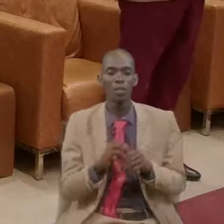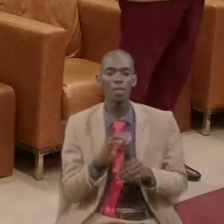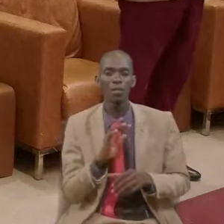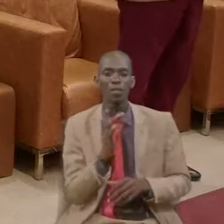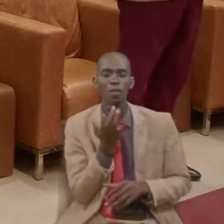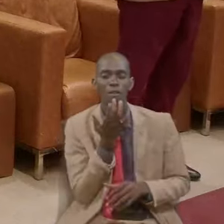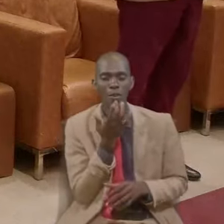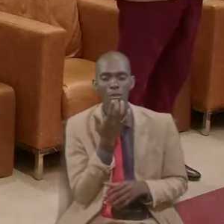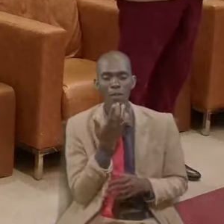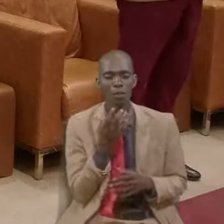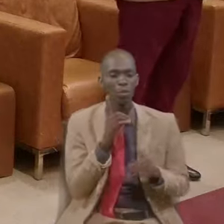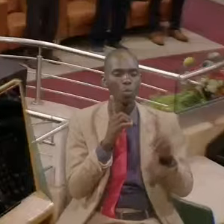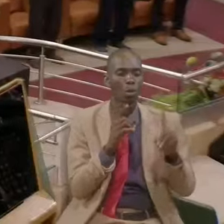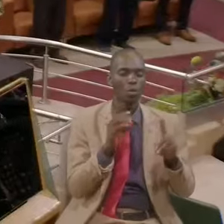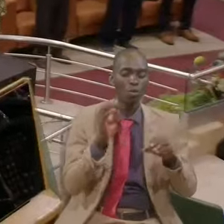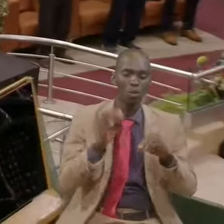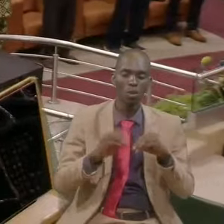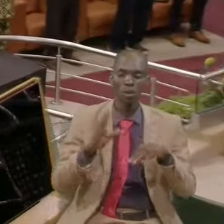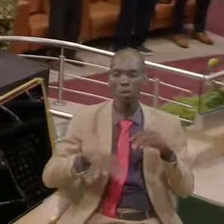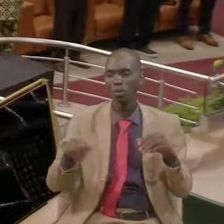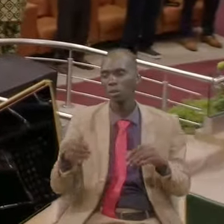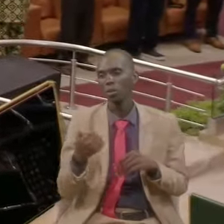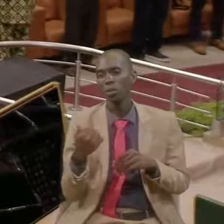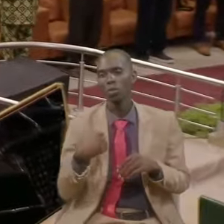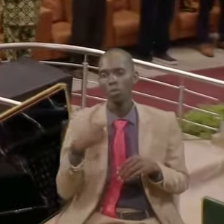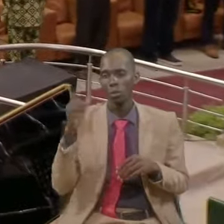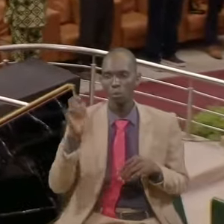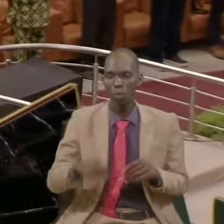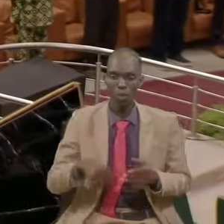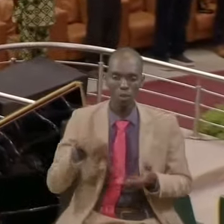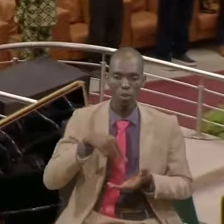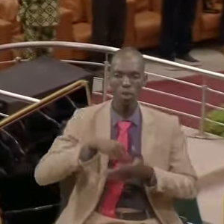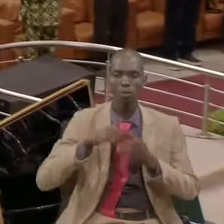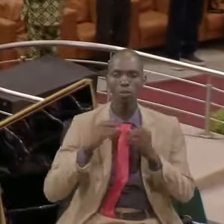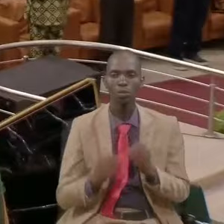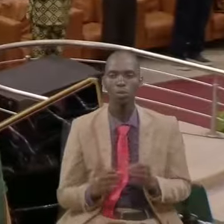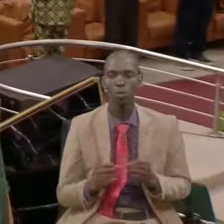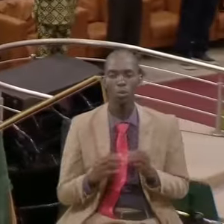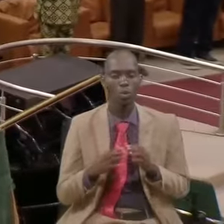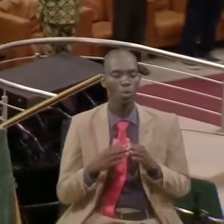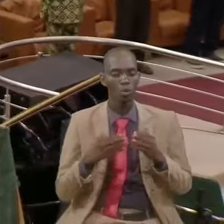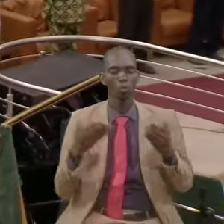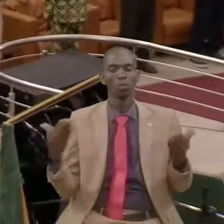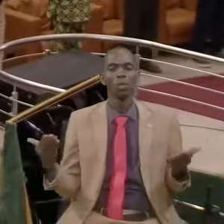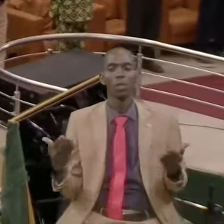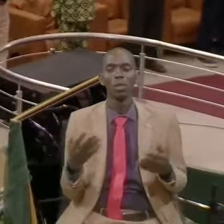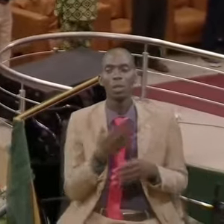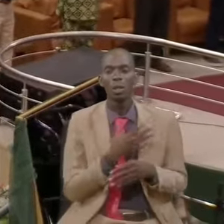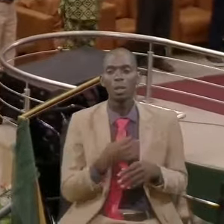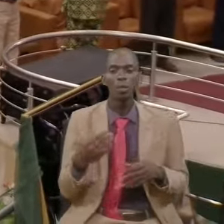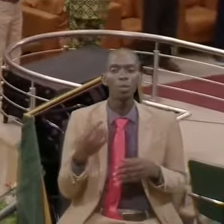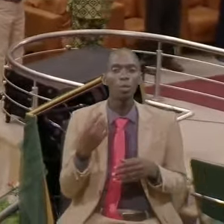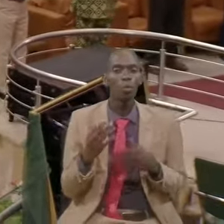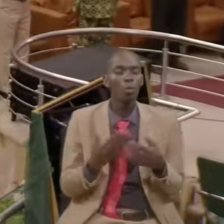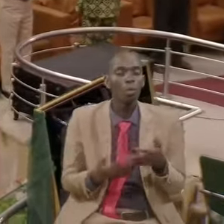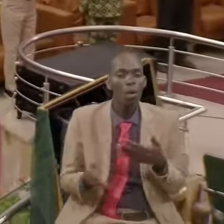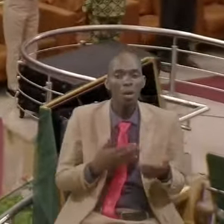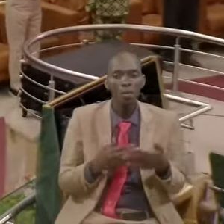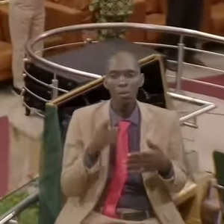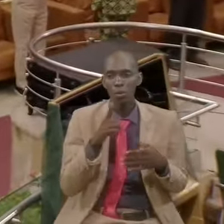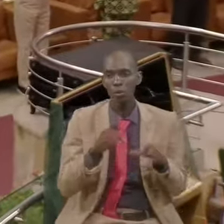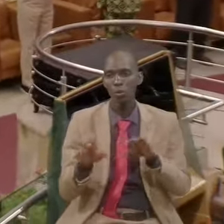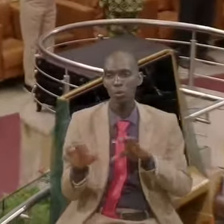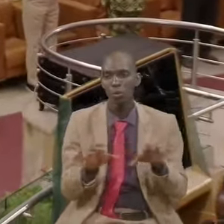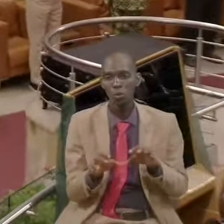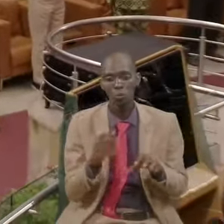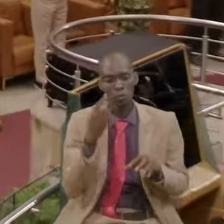tribalism, but you'll stand straight, firm, transparent, and whatever you do for